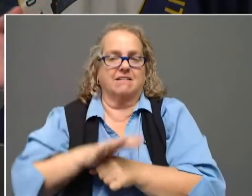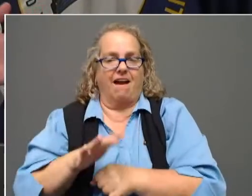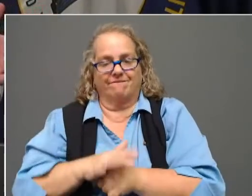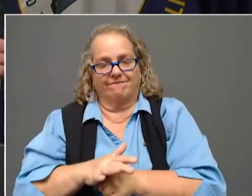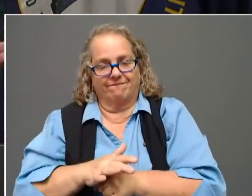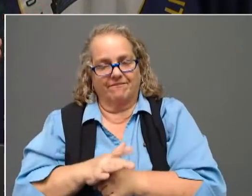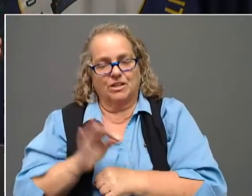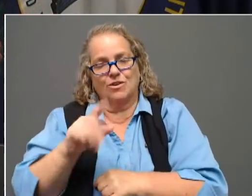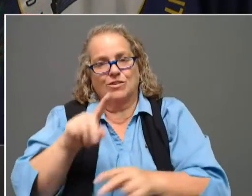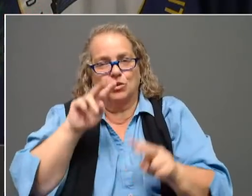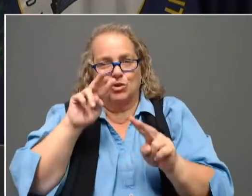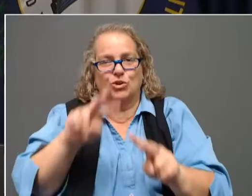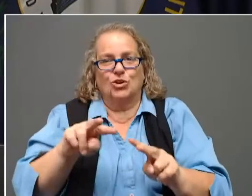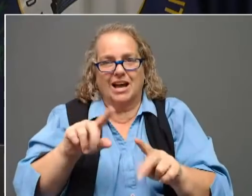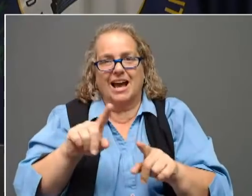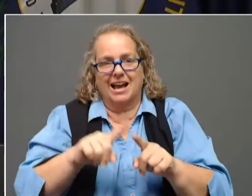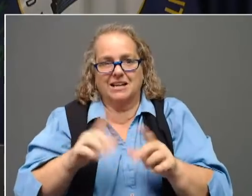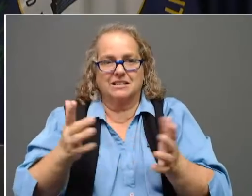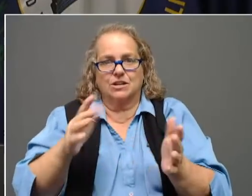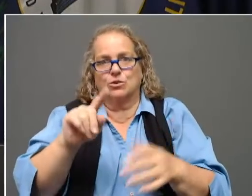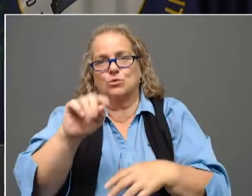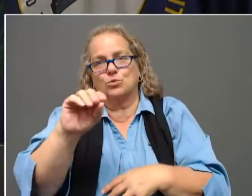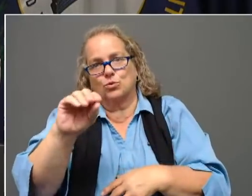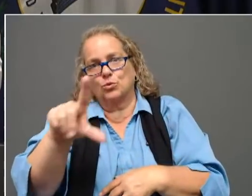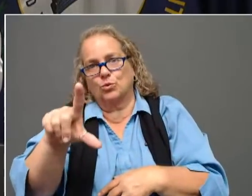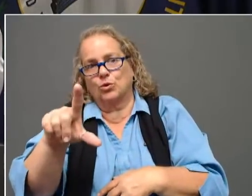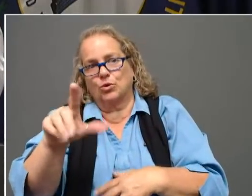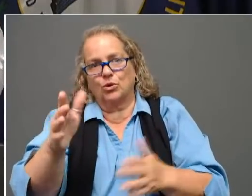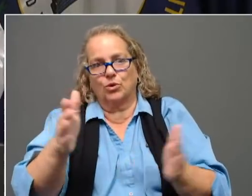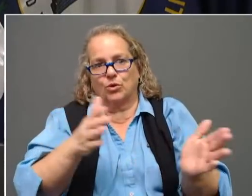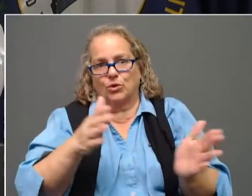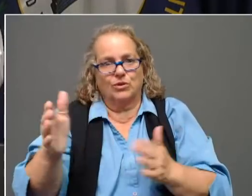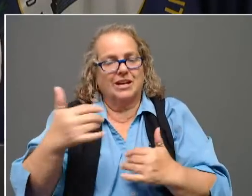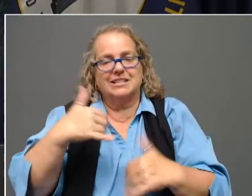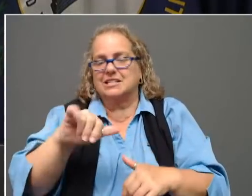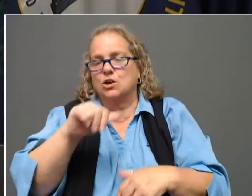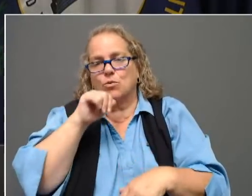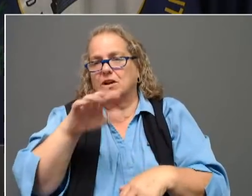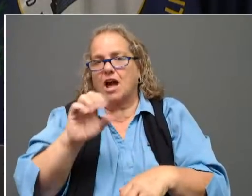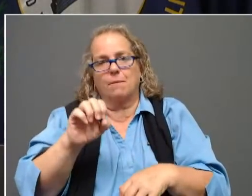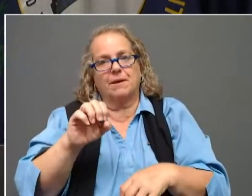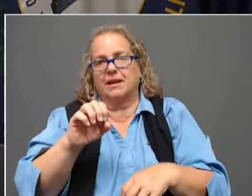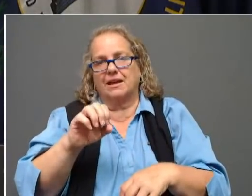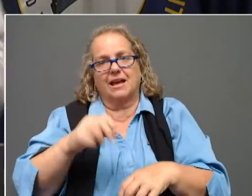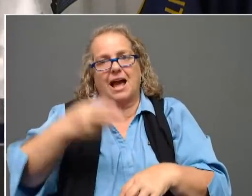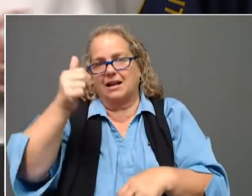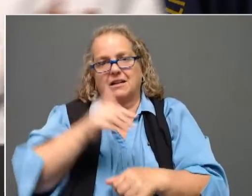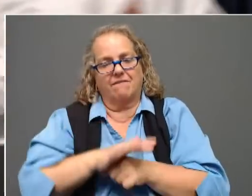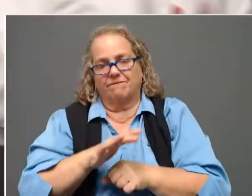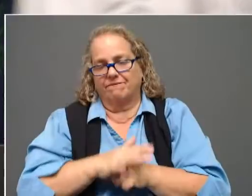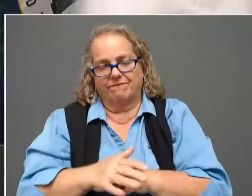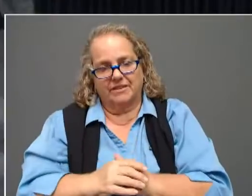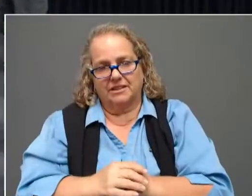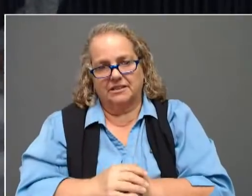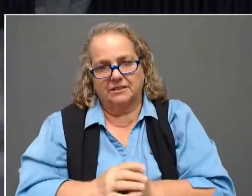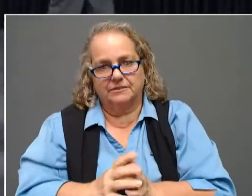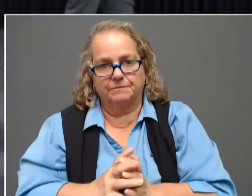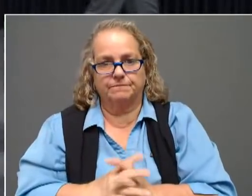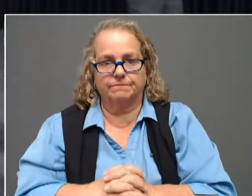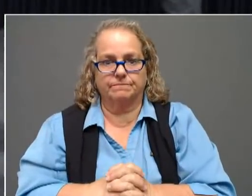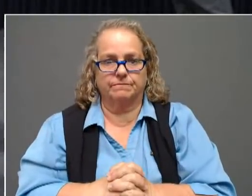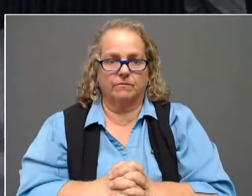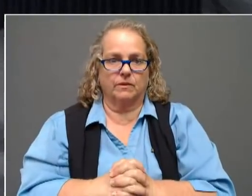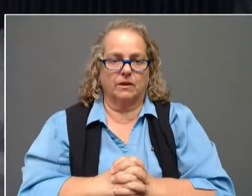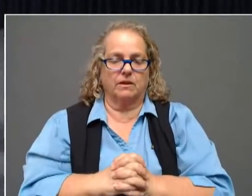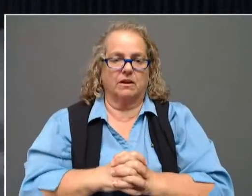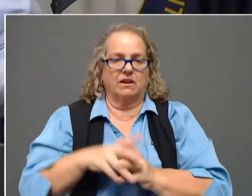of a directional tool, they still would not be winning the race by a long stretch. But it's going to take the federal